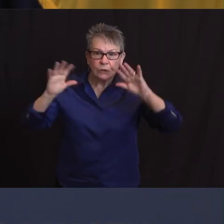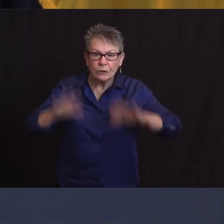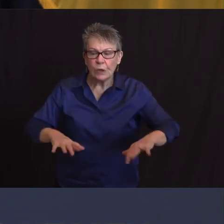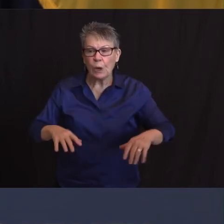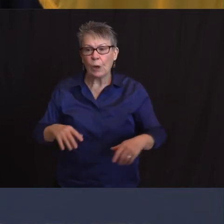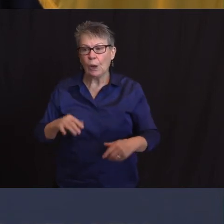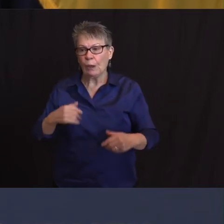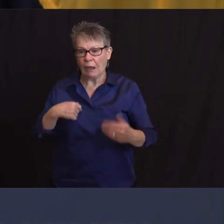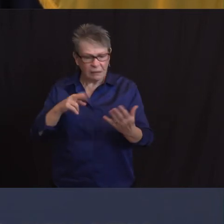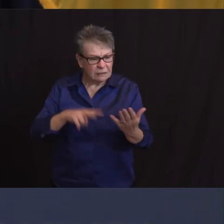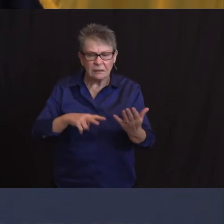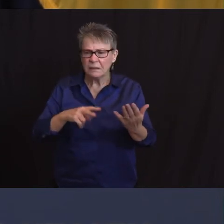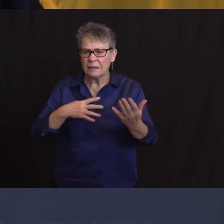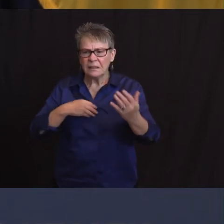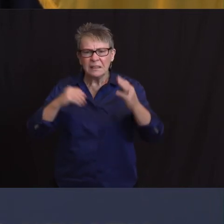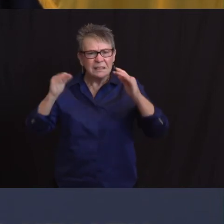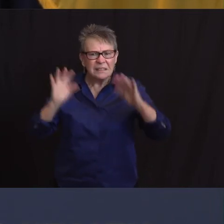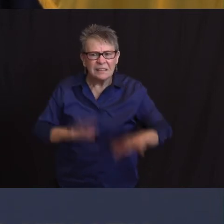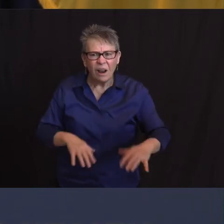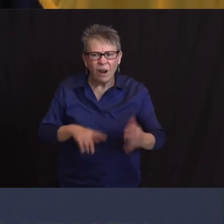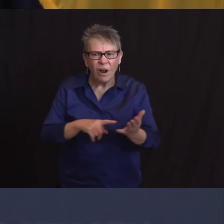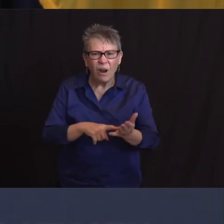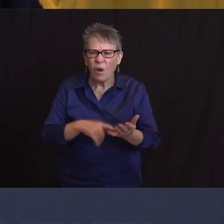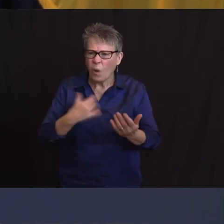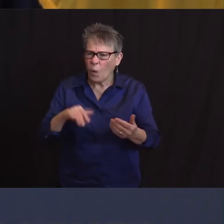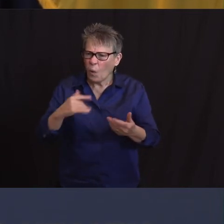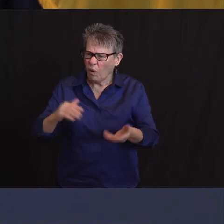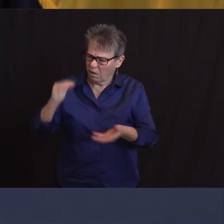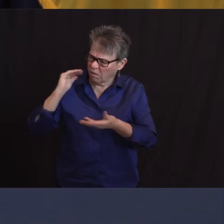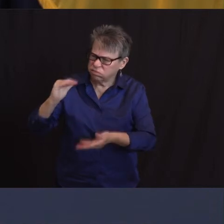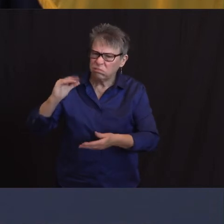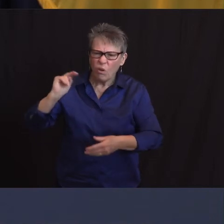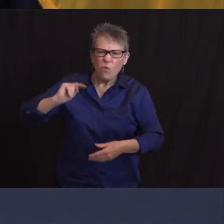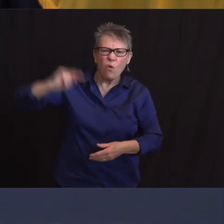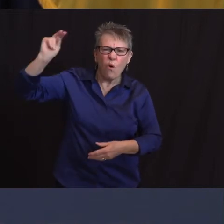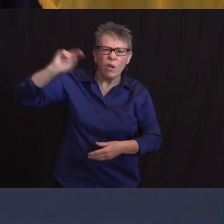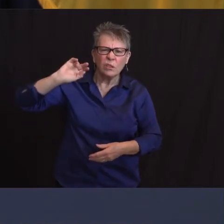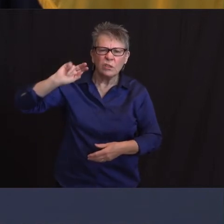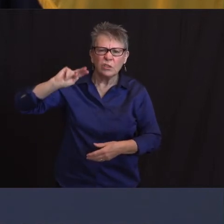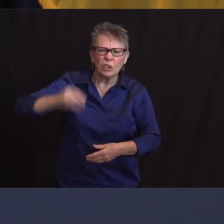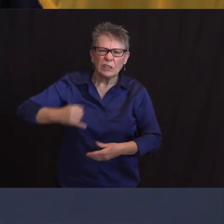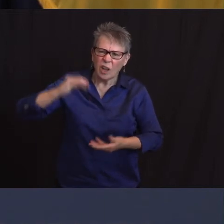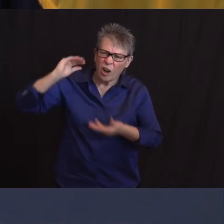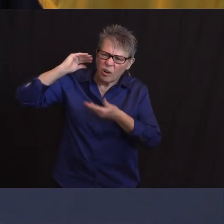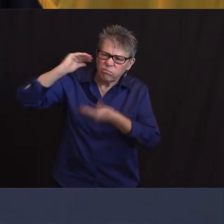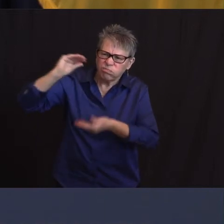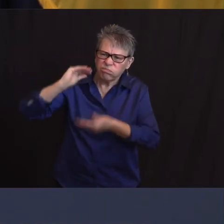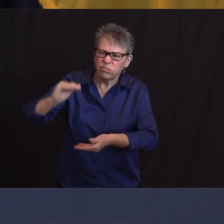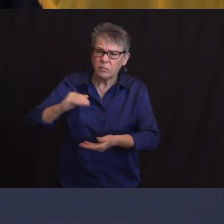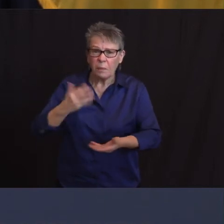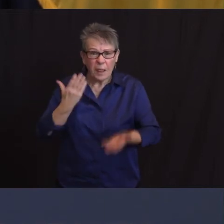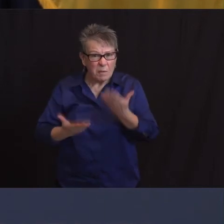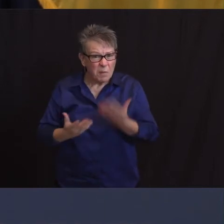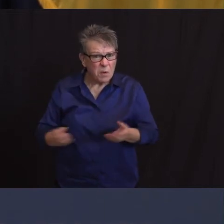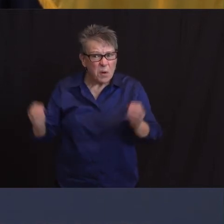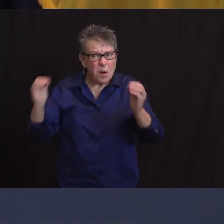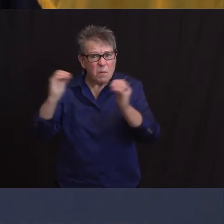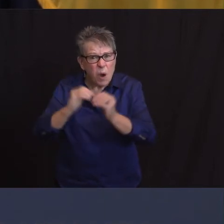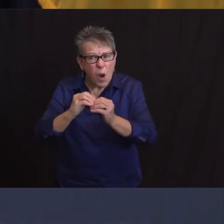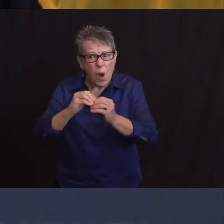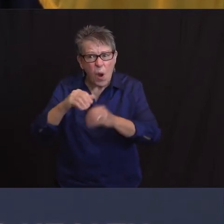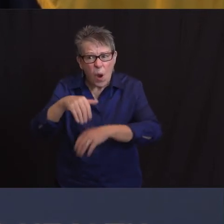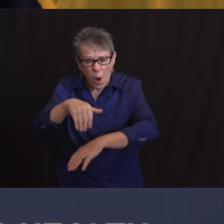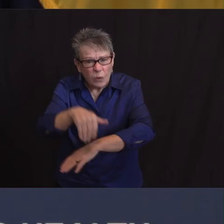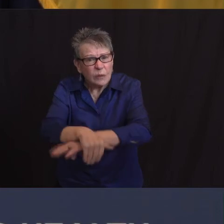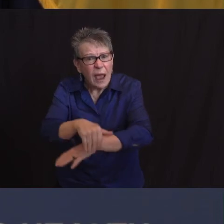a pretty good shot yesterday. Something potentially tonight, tomorrow, maybe again later in the week. Whatever you got there would be